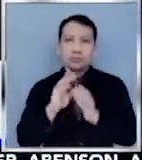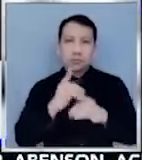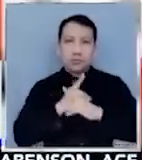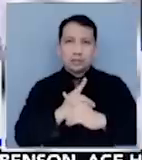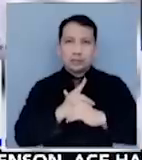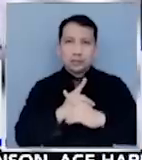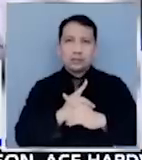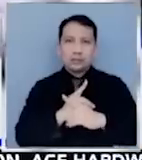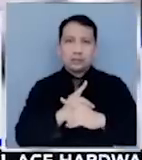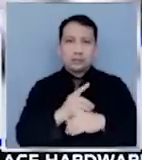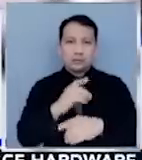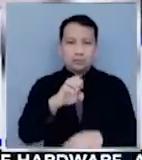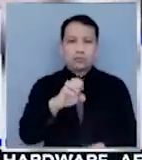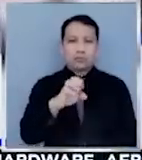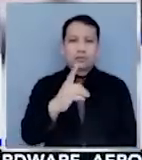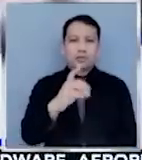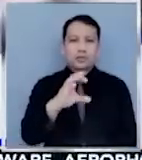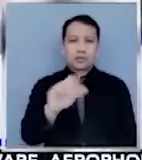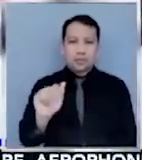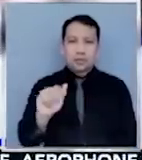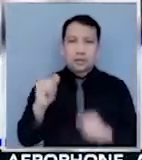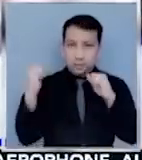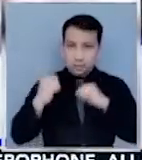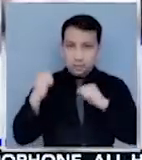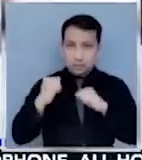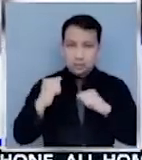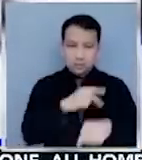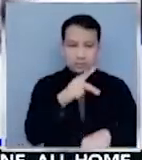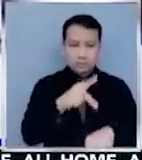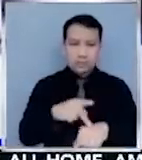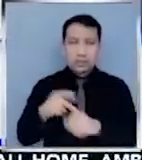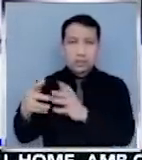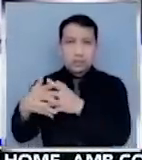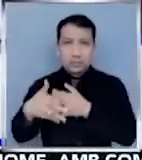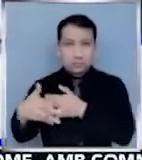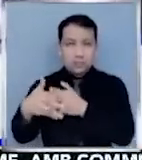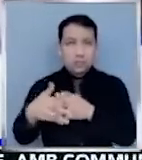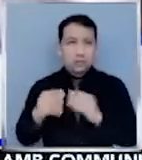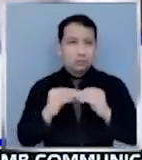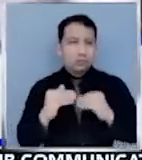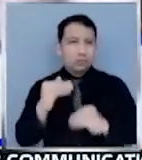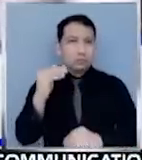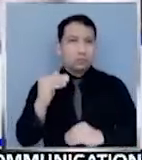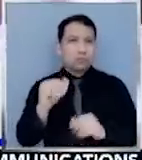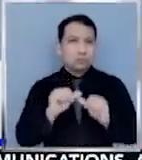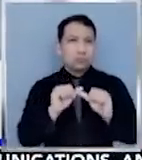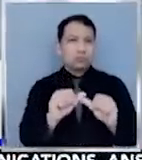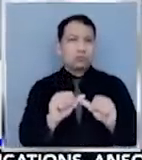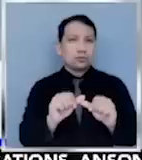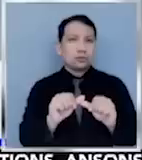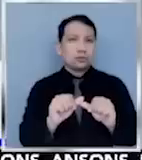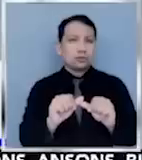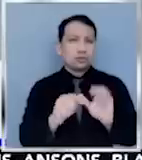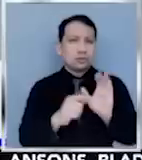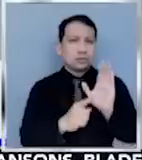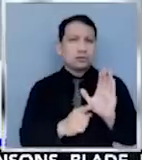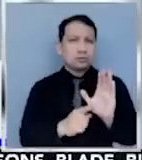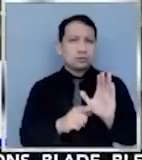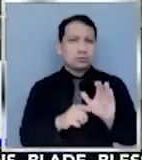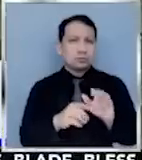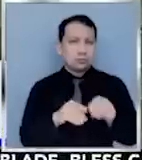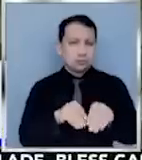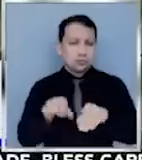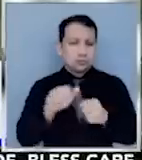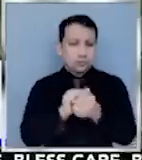EDCA, kasunduan ng Pilipinas at Amerika na nagpapahintulot ng pagro-rotate sa bansa ng tropang Amerikano